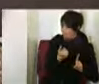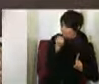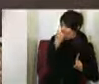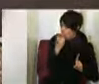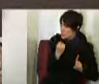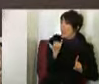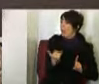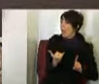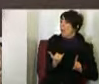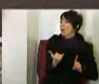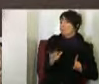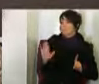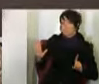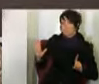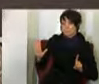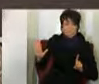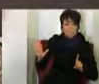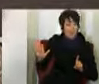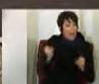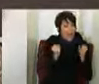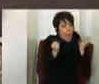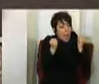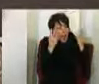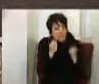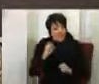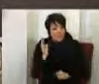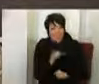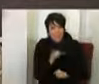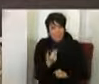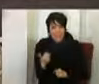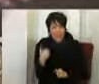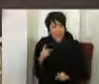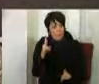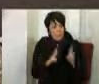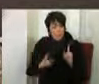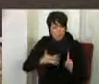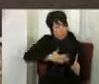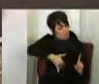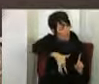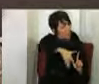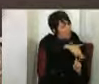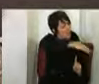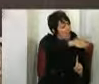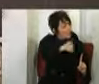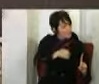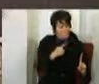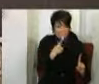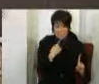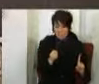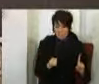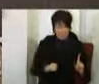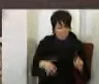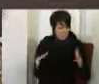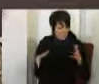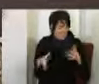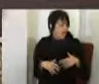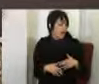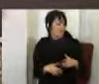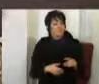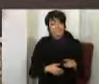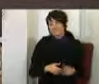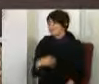moment. How many of us have we had people who've surrounded us and have caused more doubt in